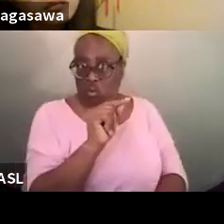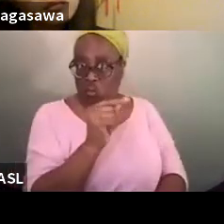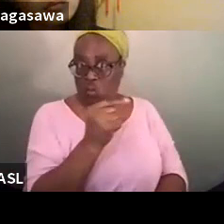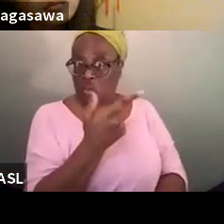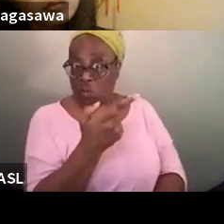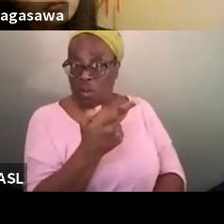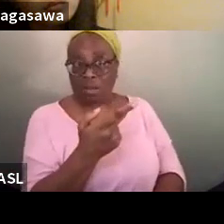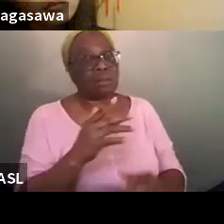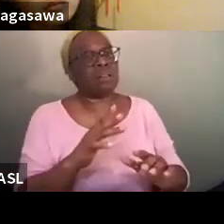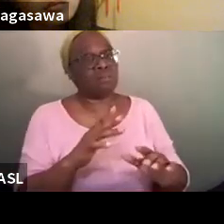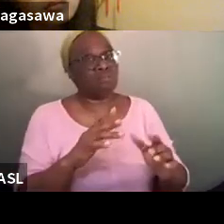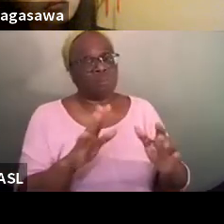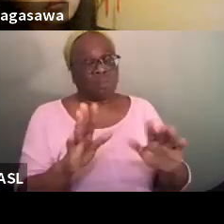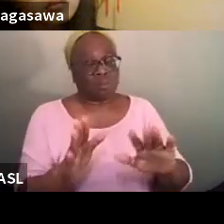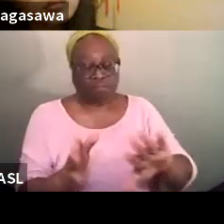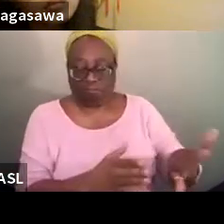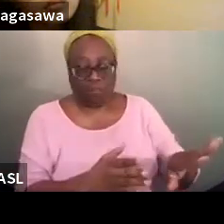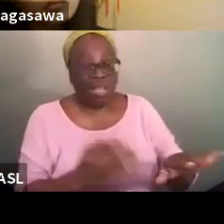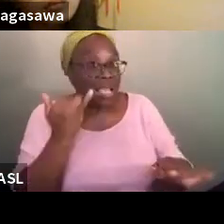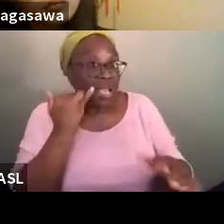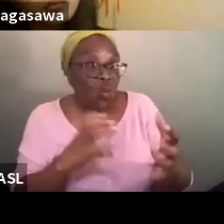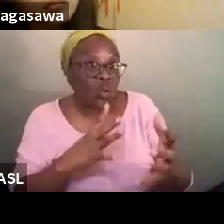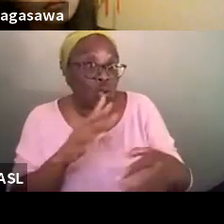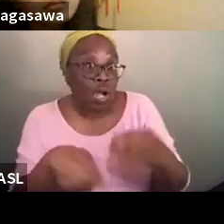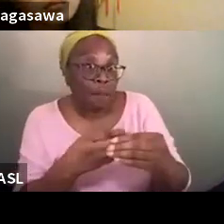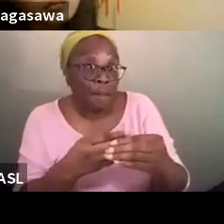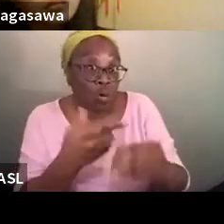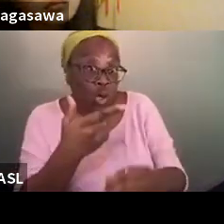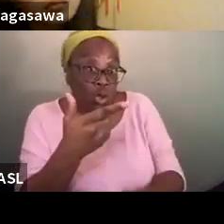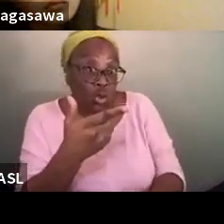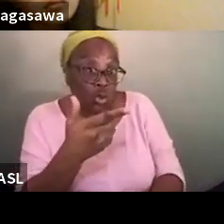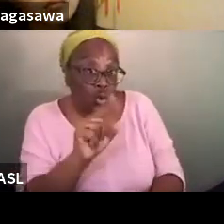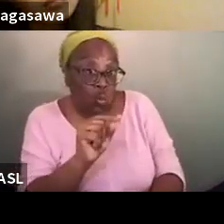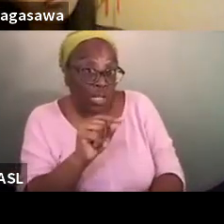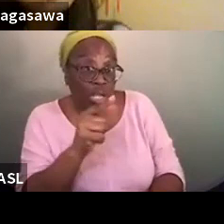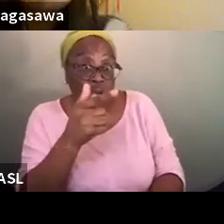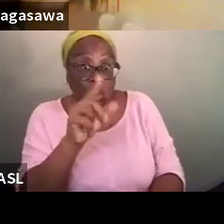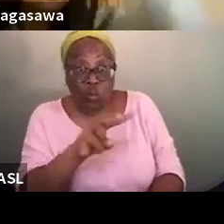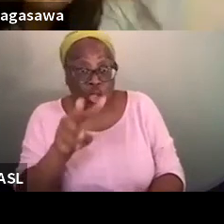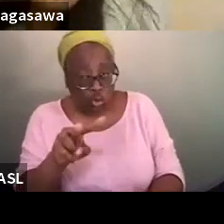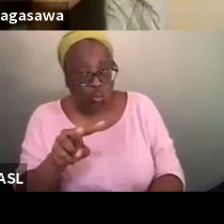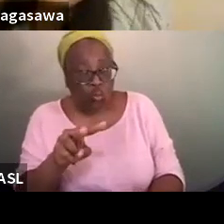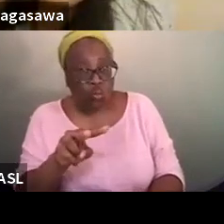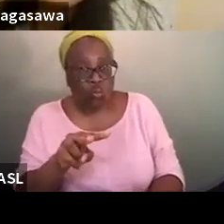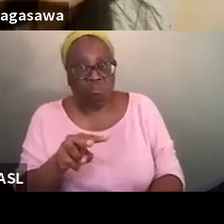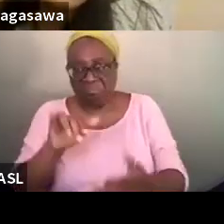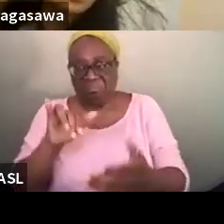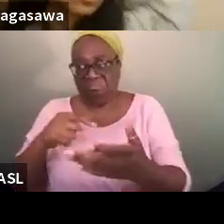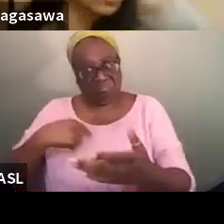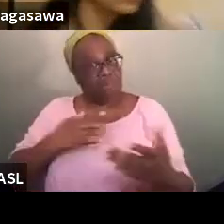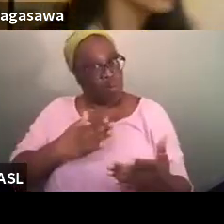22, I'm fully open, but this is the hill because it is absolutely